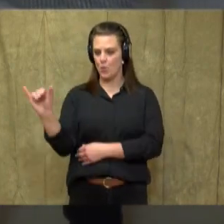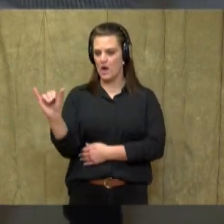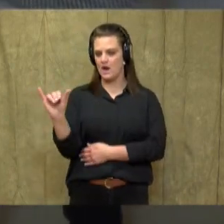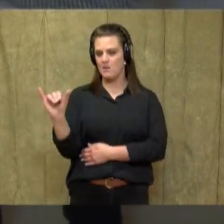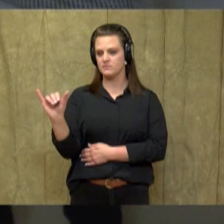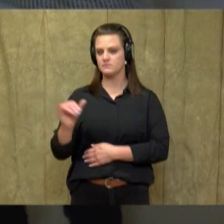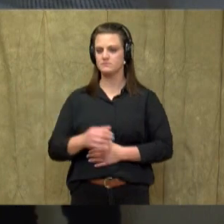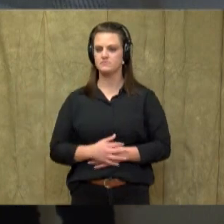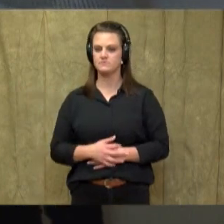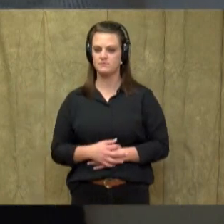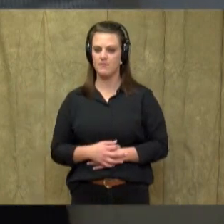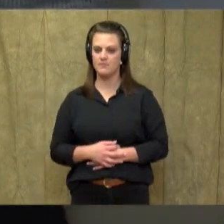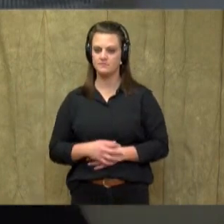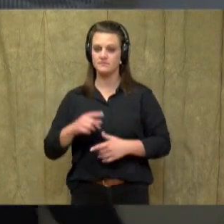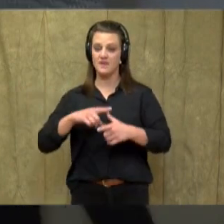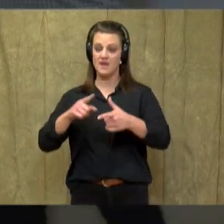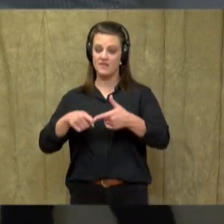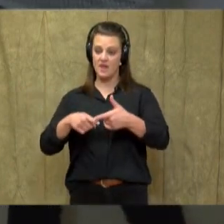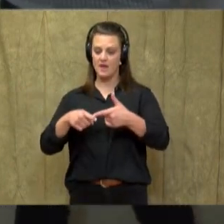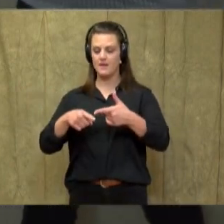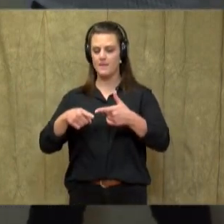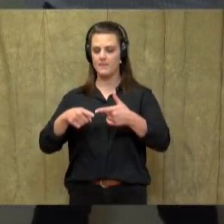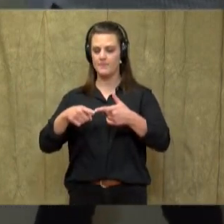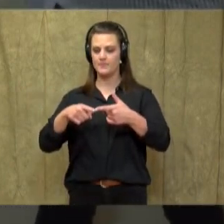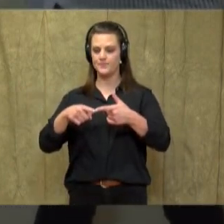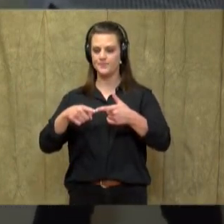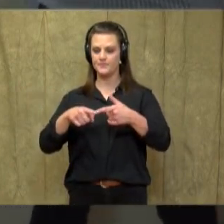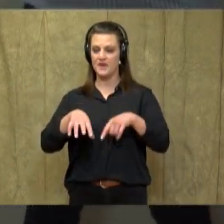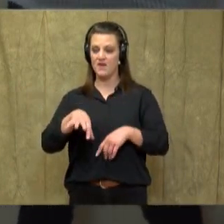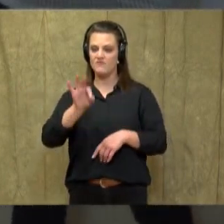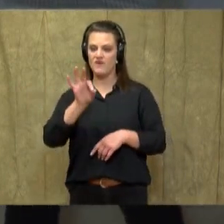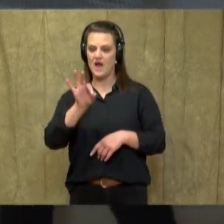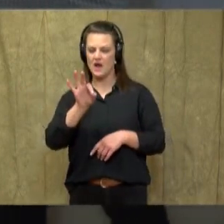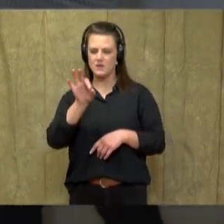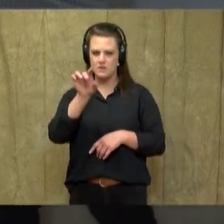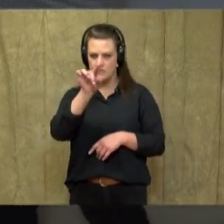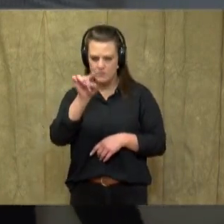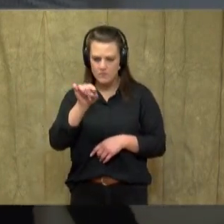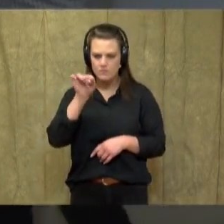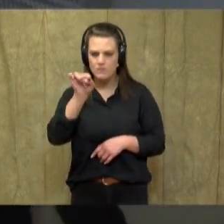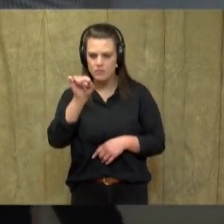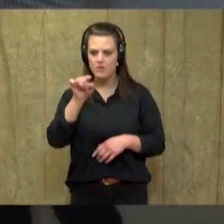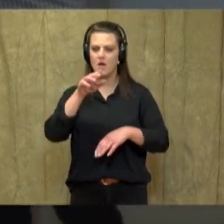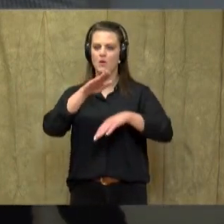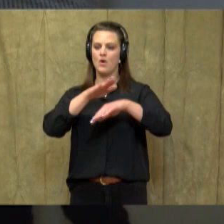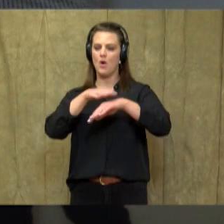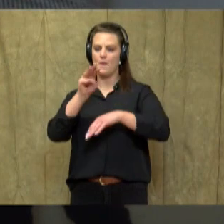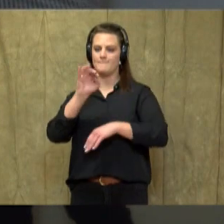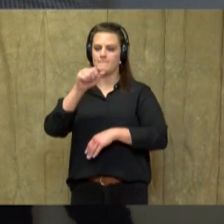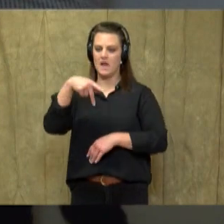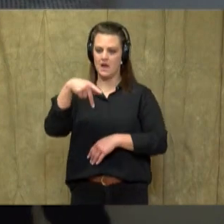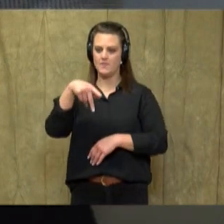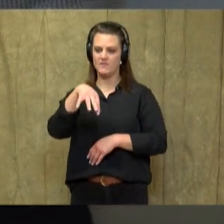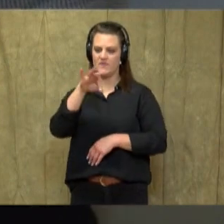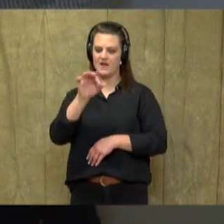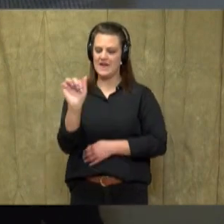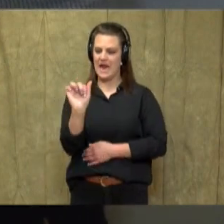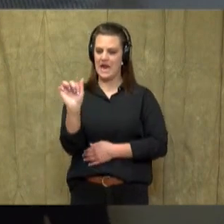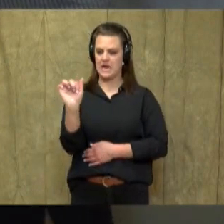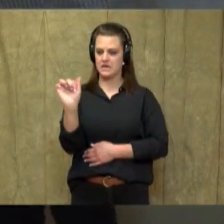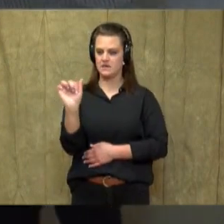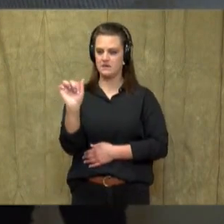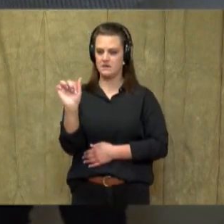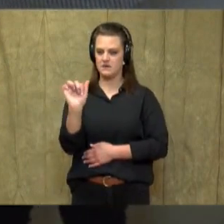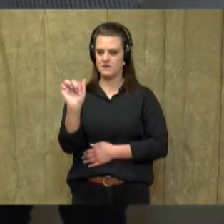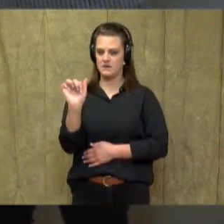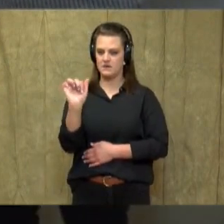coordinate. And then I asked you to find the location of point A. Do you remember